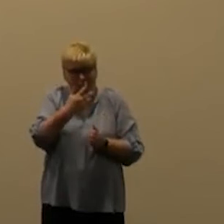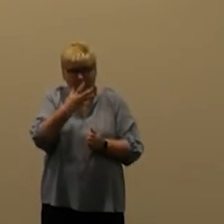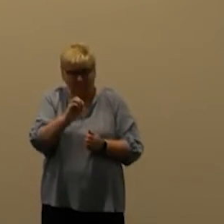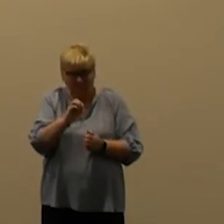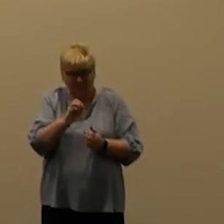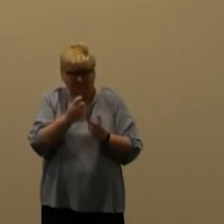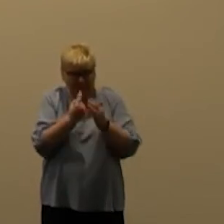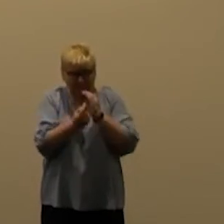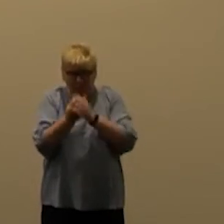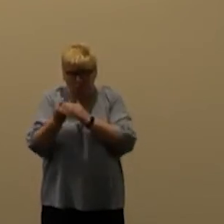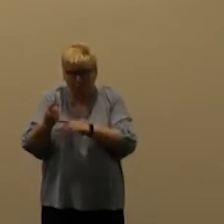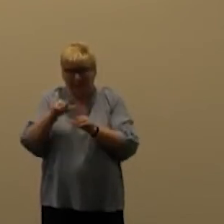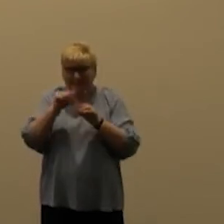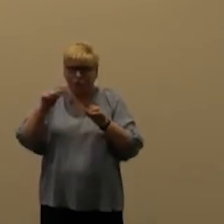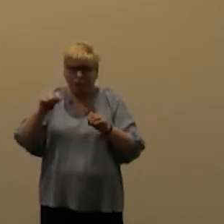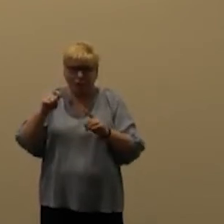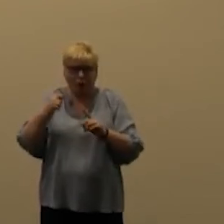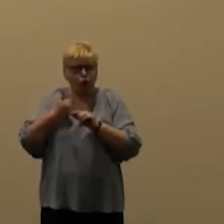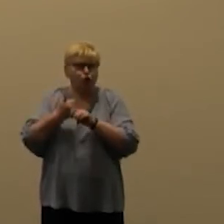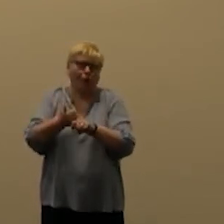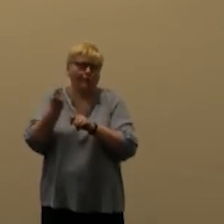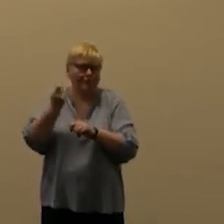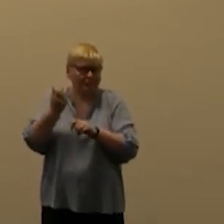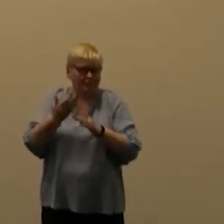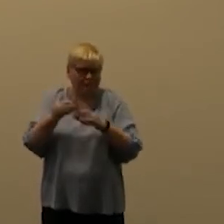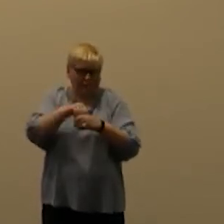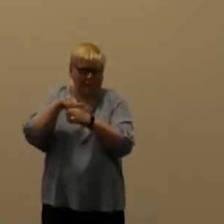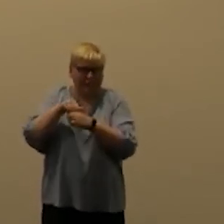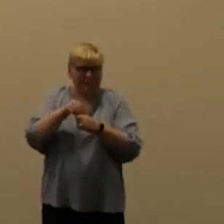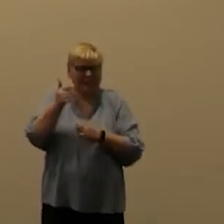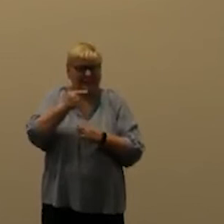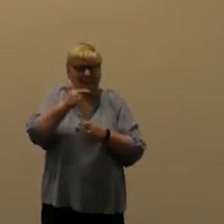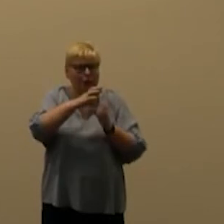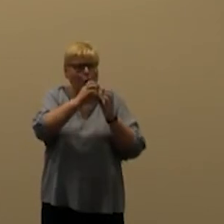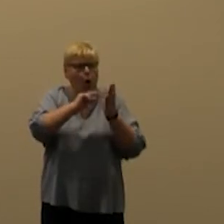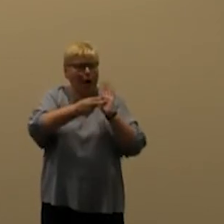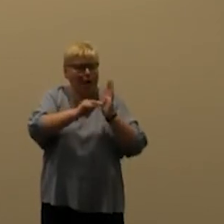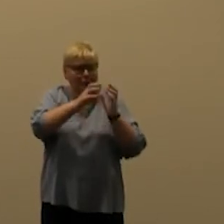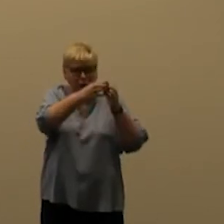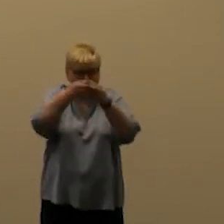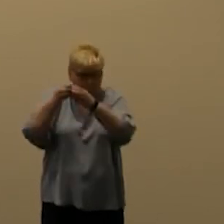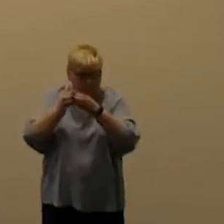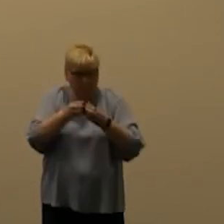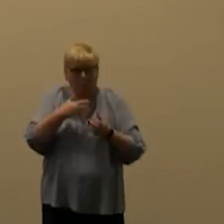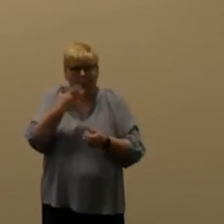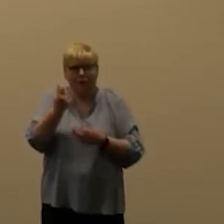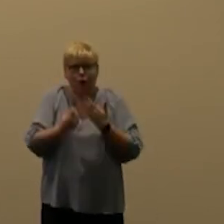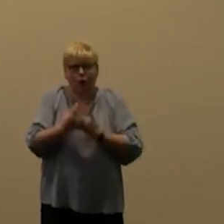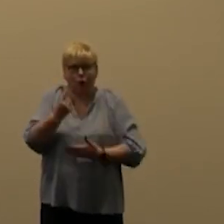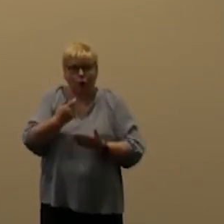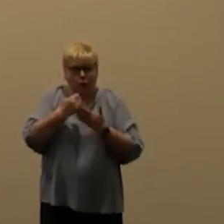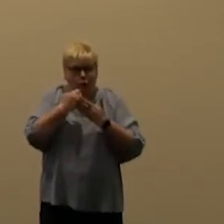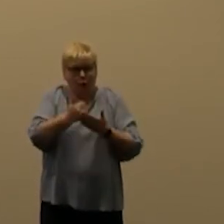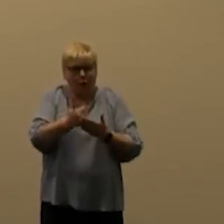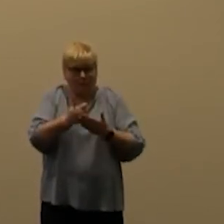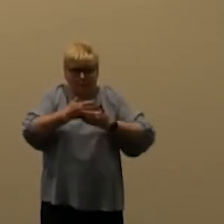3,850 individual digital champions across 17 different organisations. And we really have an opportunity to help lift